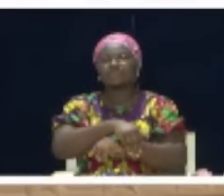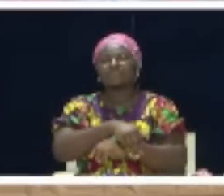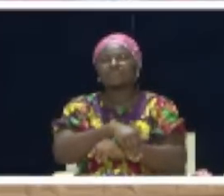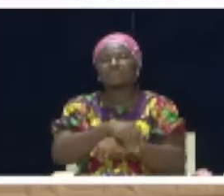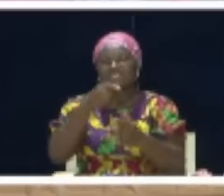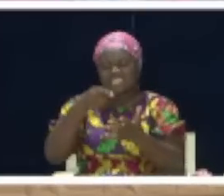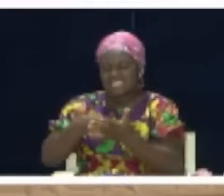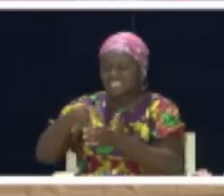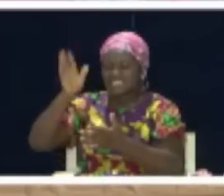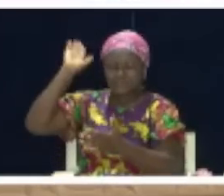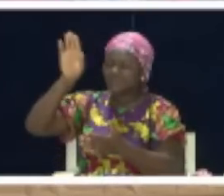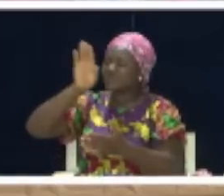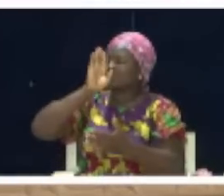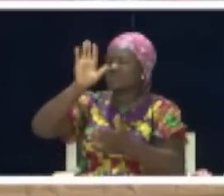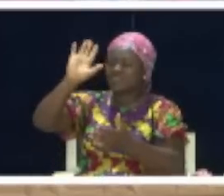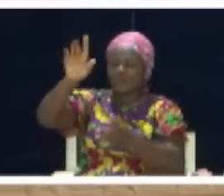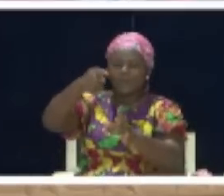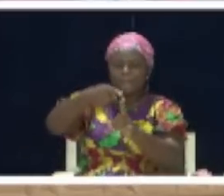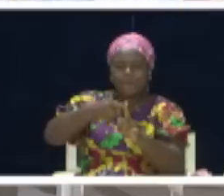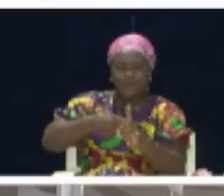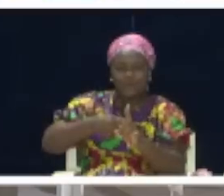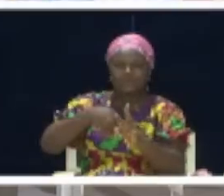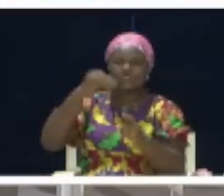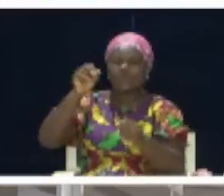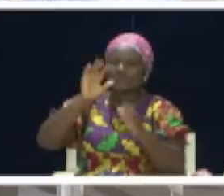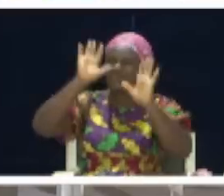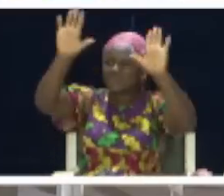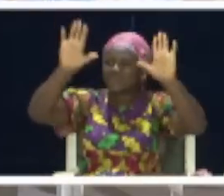This will be your month of miracles.